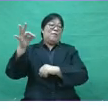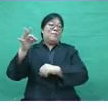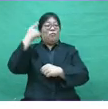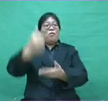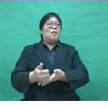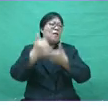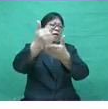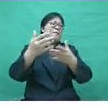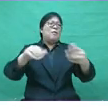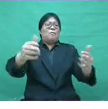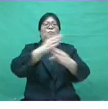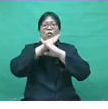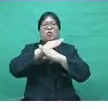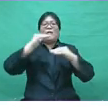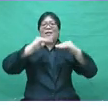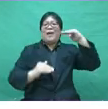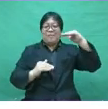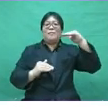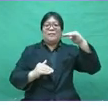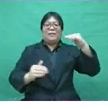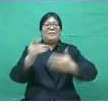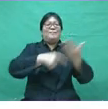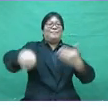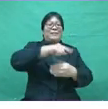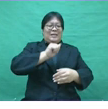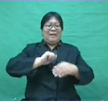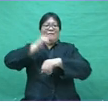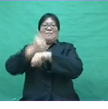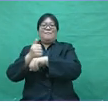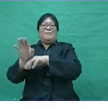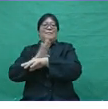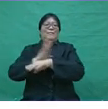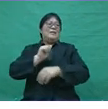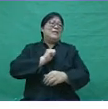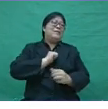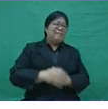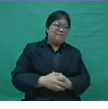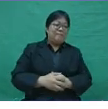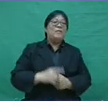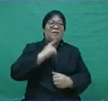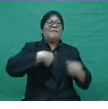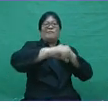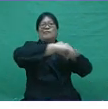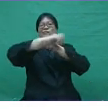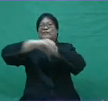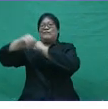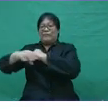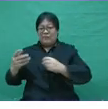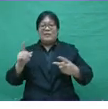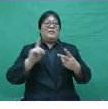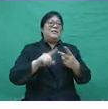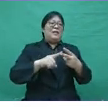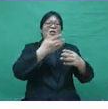immediate protection gap faced by self-employed individuals. Despite promotional efforts and the sharing